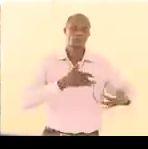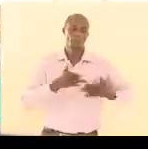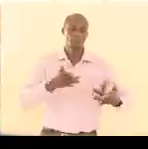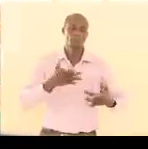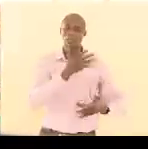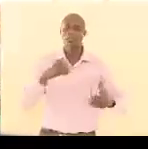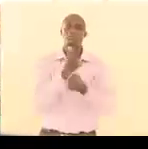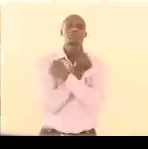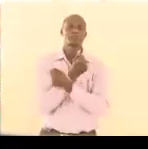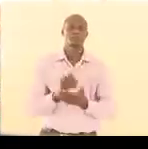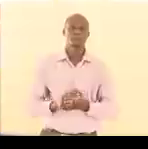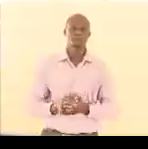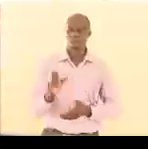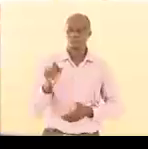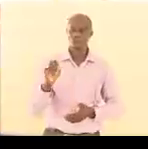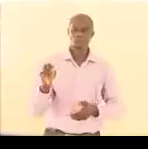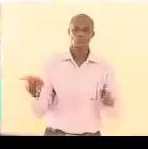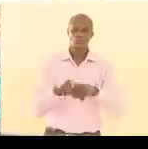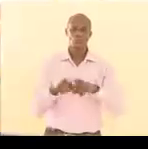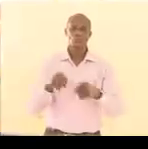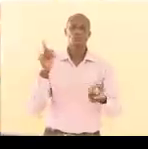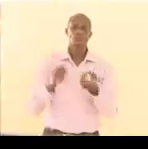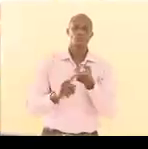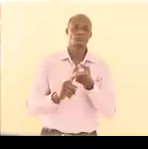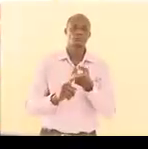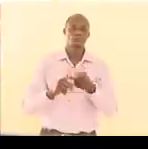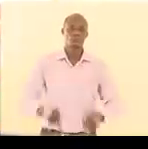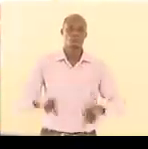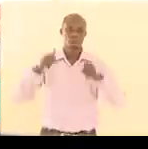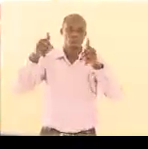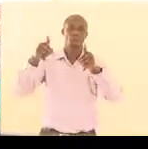mercy and love, so as to